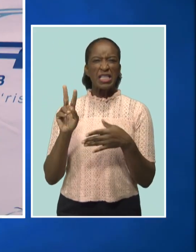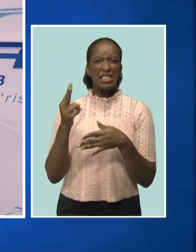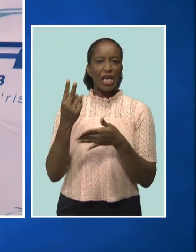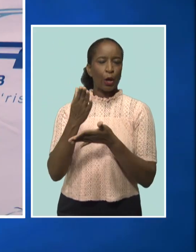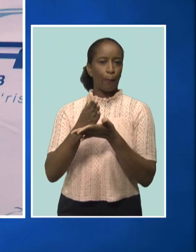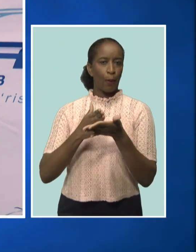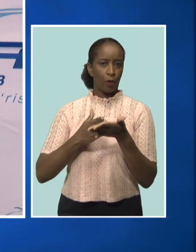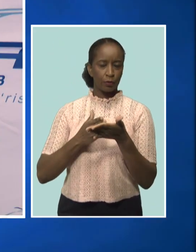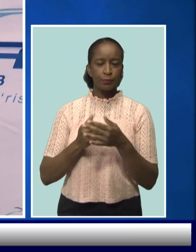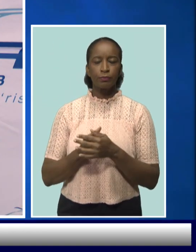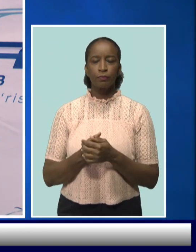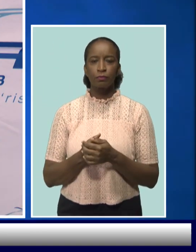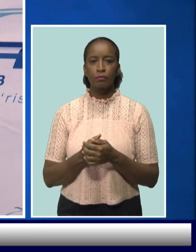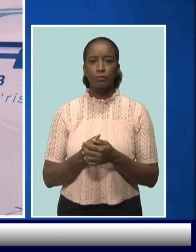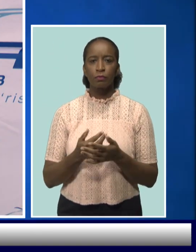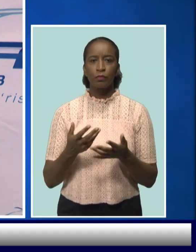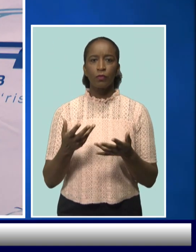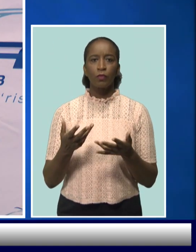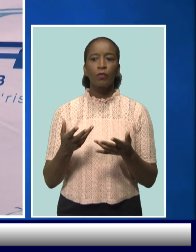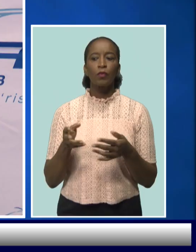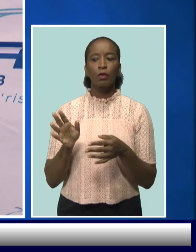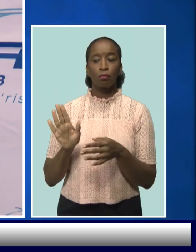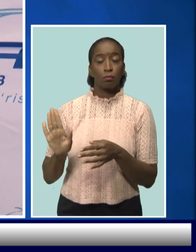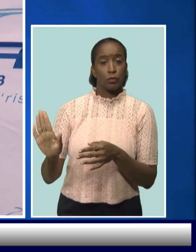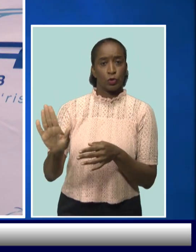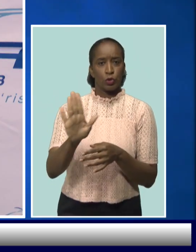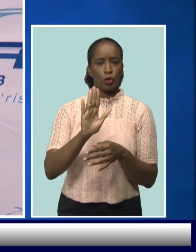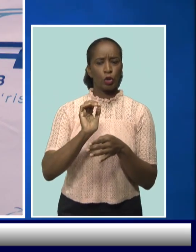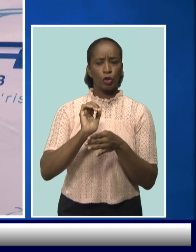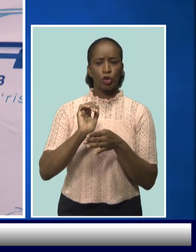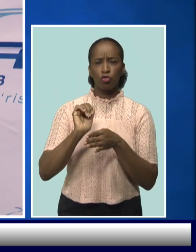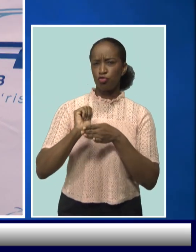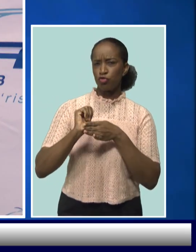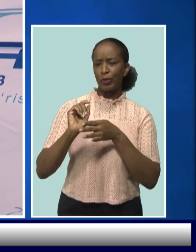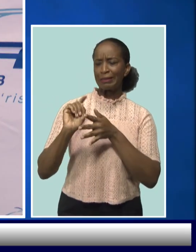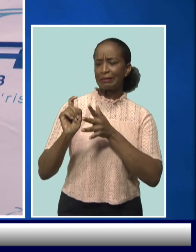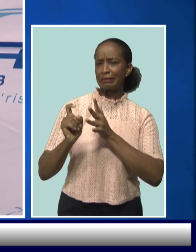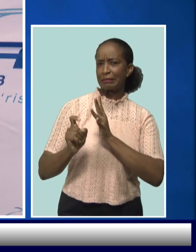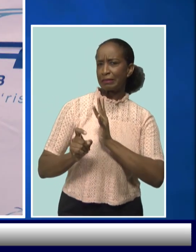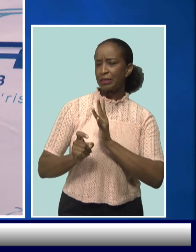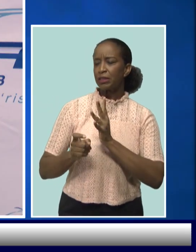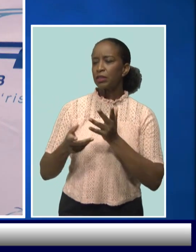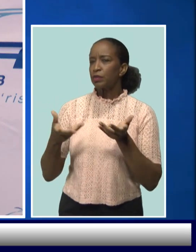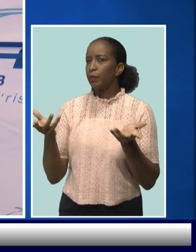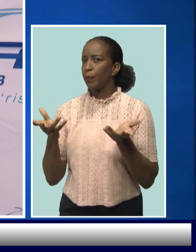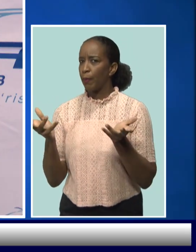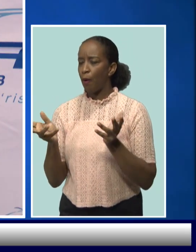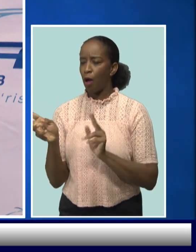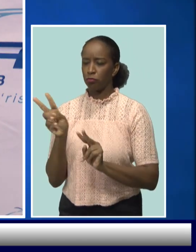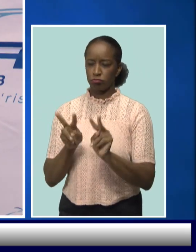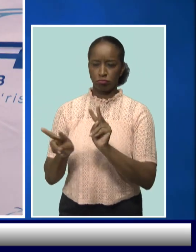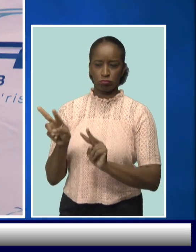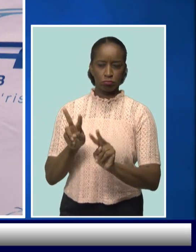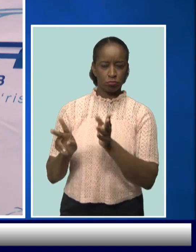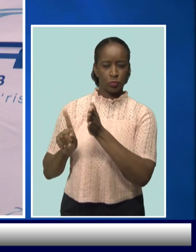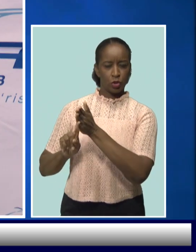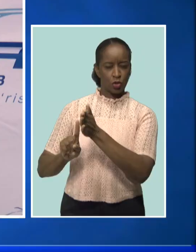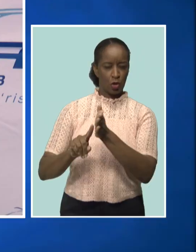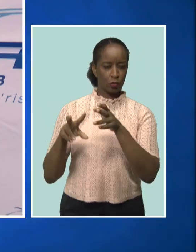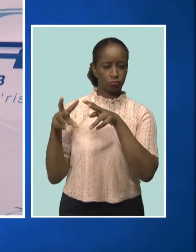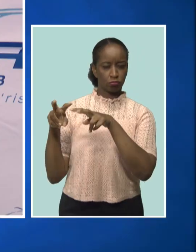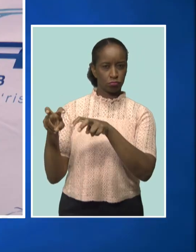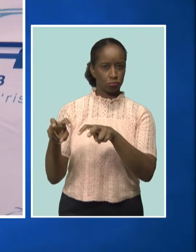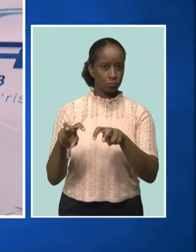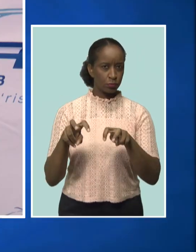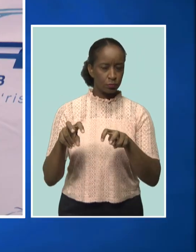Complete overhaul of the training needs. We'll probably have a full training needs assessments of the airport and its operations. And I think we're actually going to